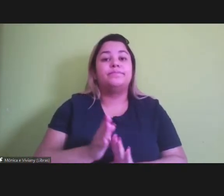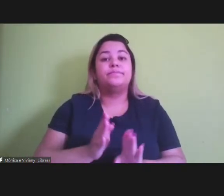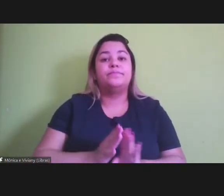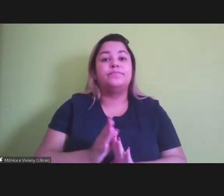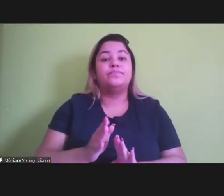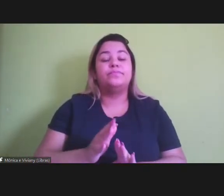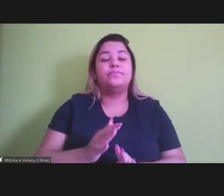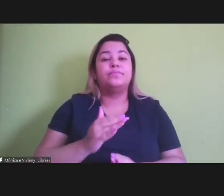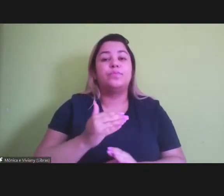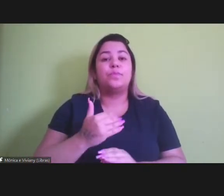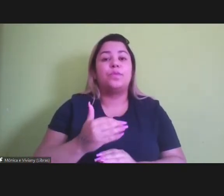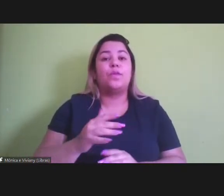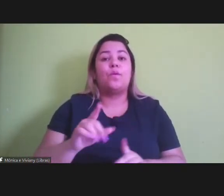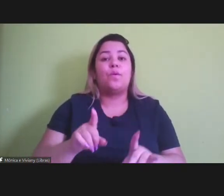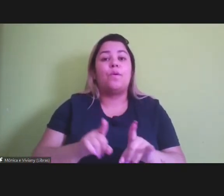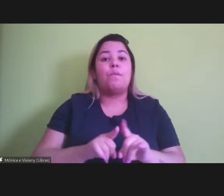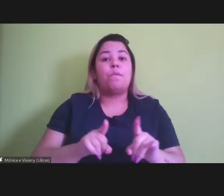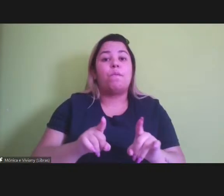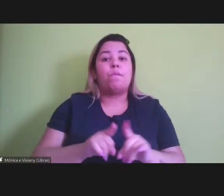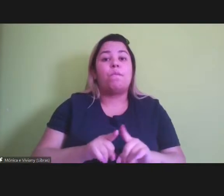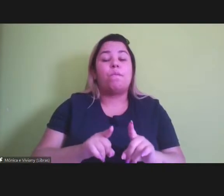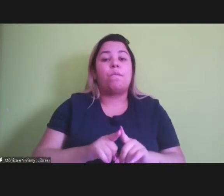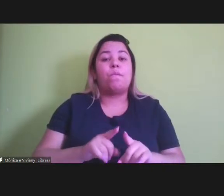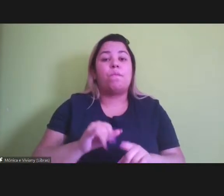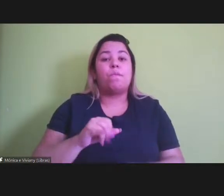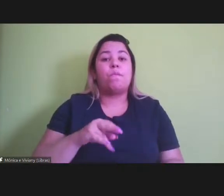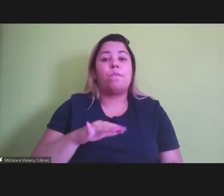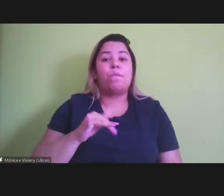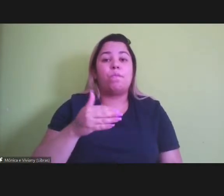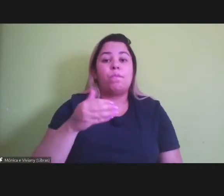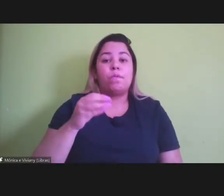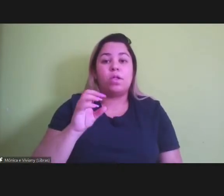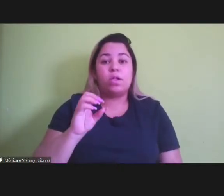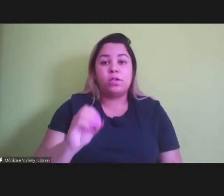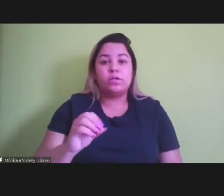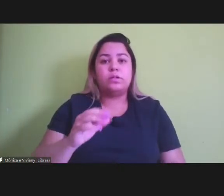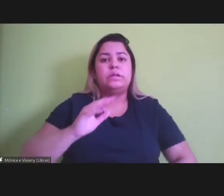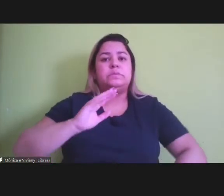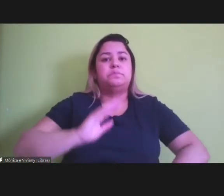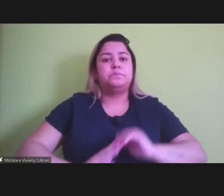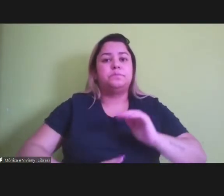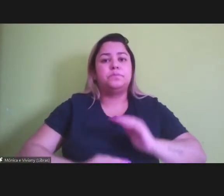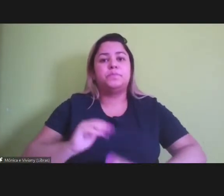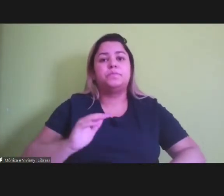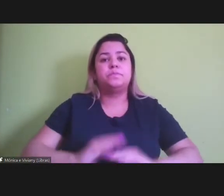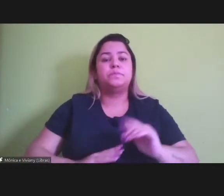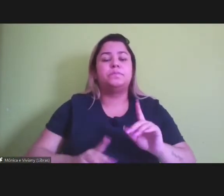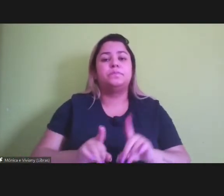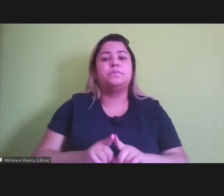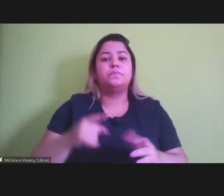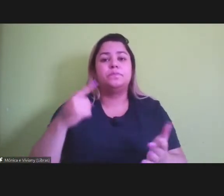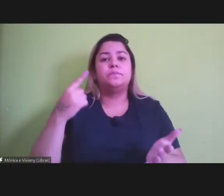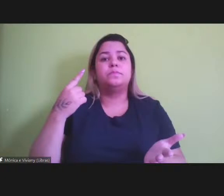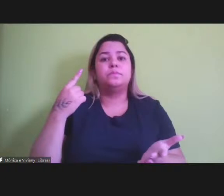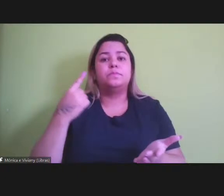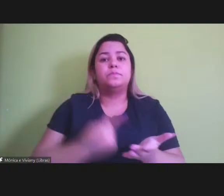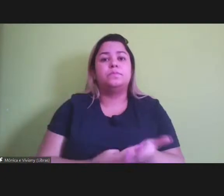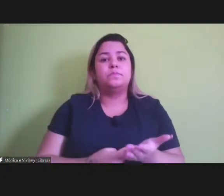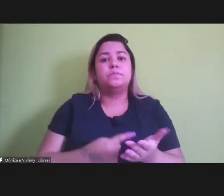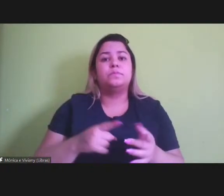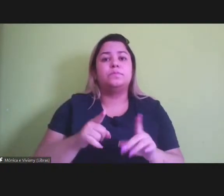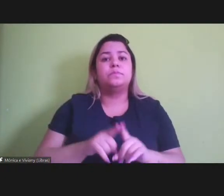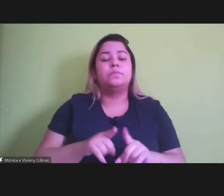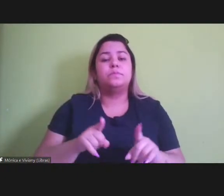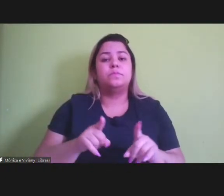the guidelines, curricular guidelines, or the explicitation of the practice sceneries and the compromise